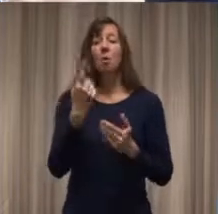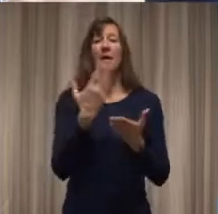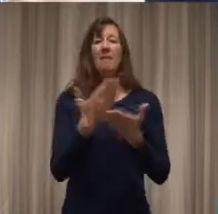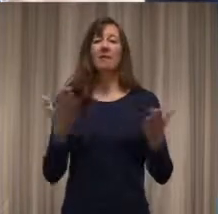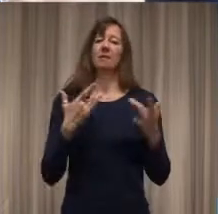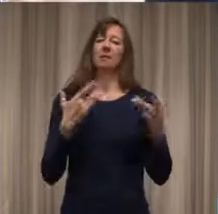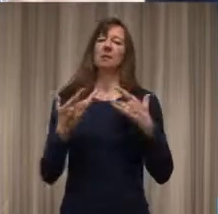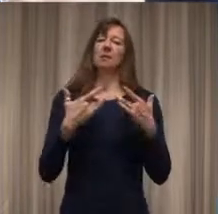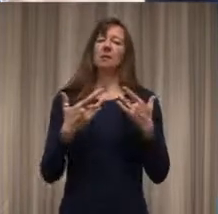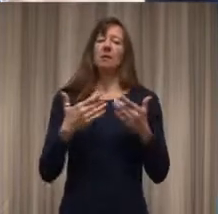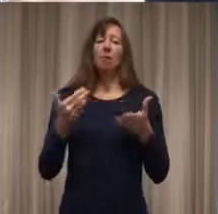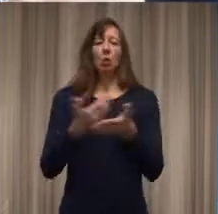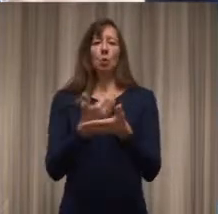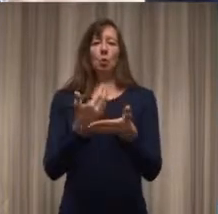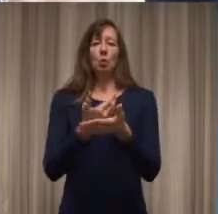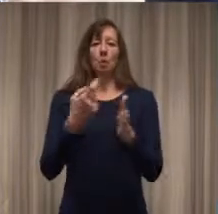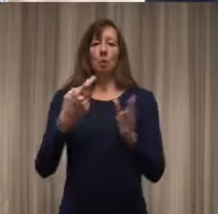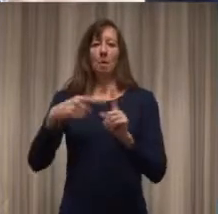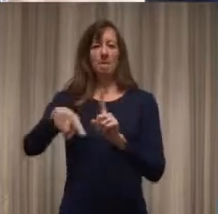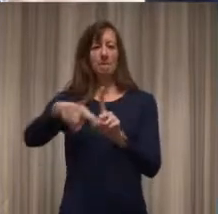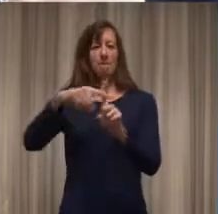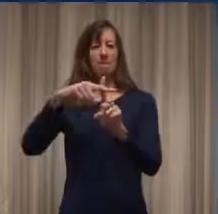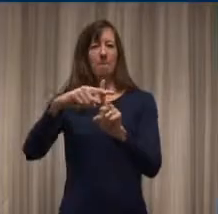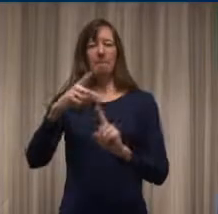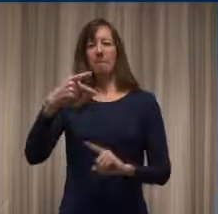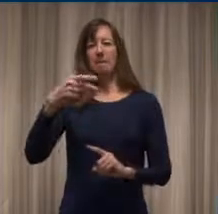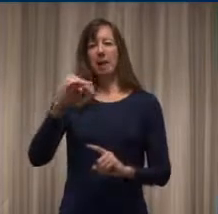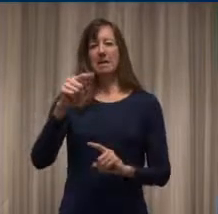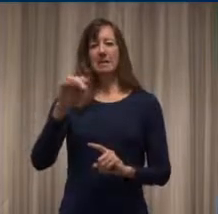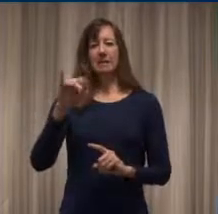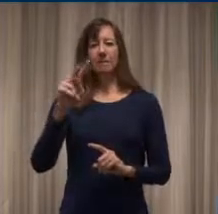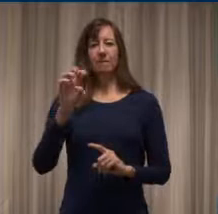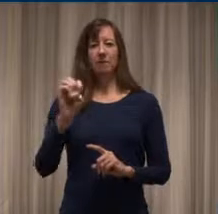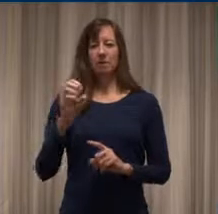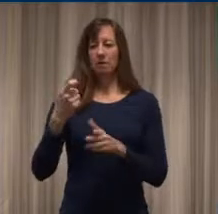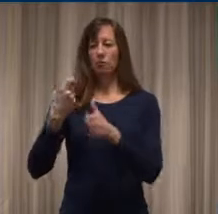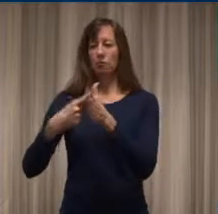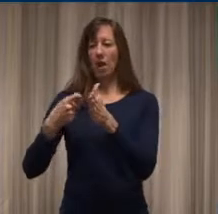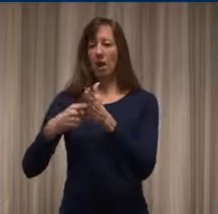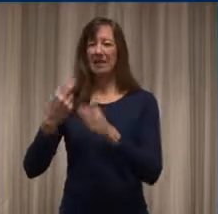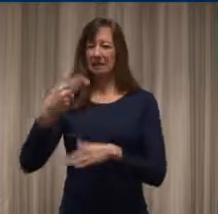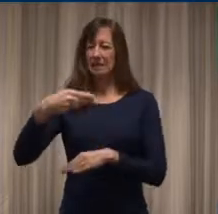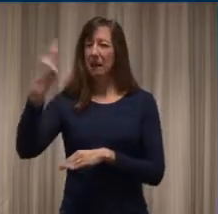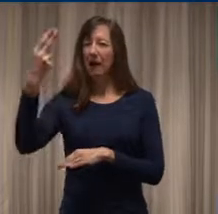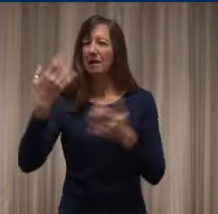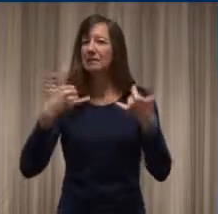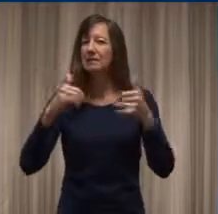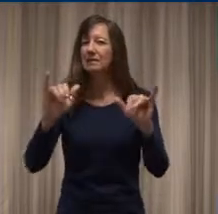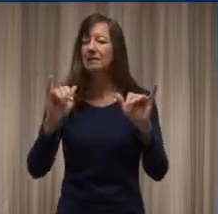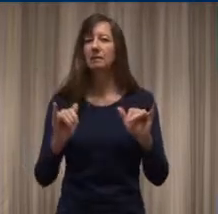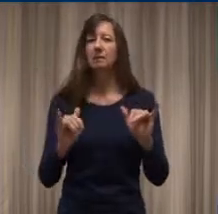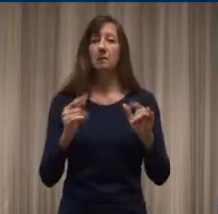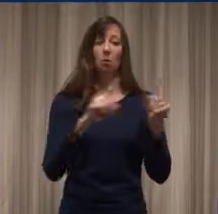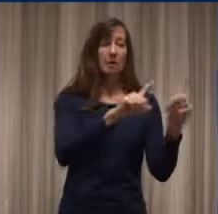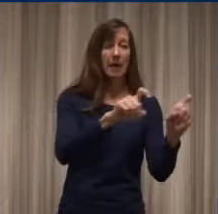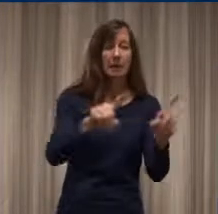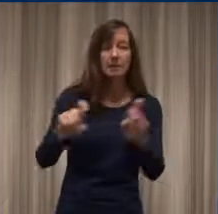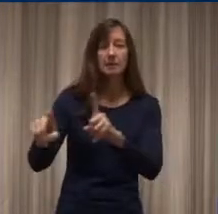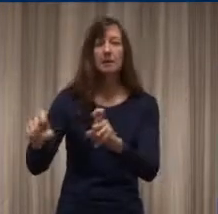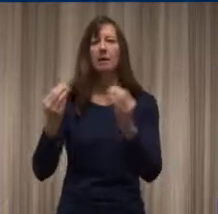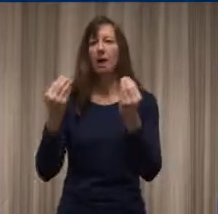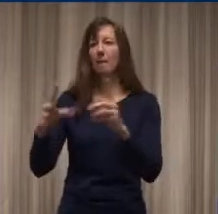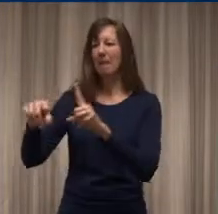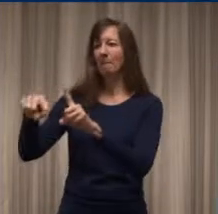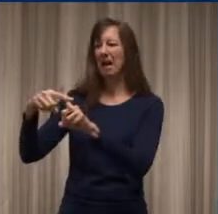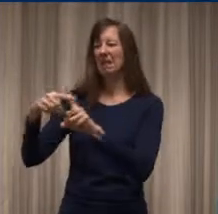still quite high. So as we look at our graph showing new positive cases and the amount of testing we're doing, you can still see